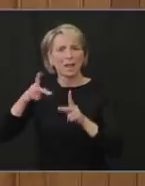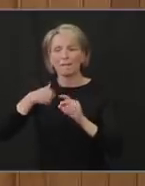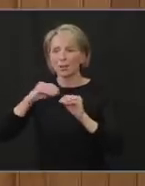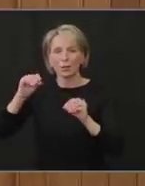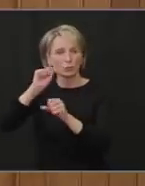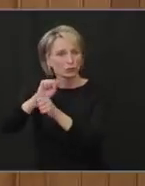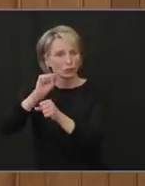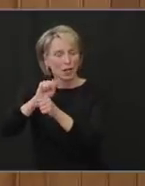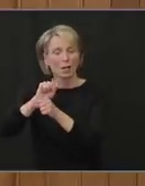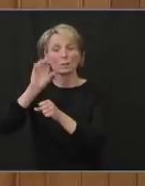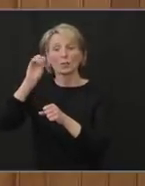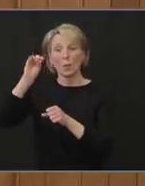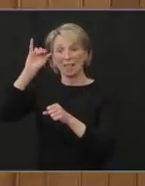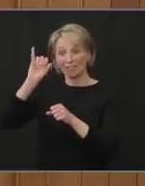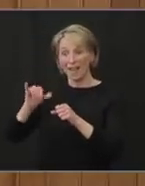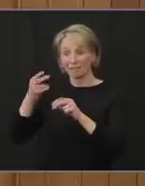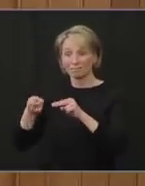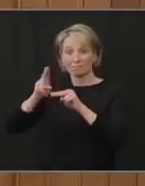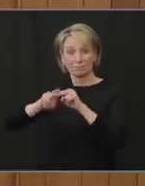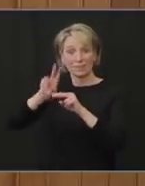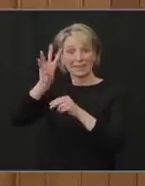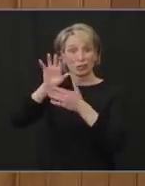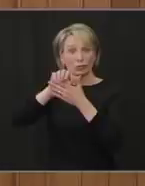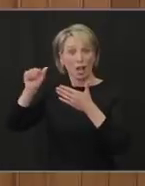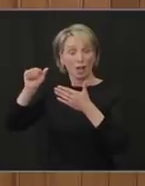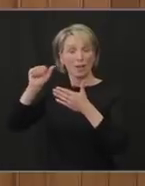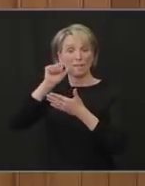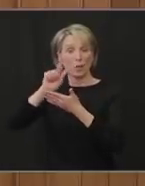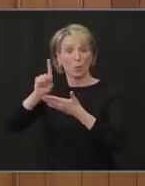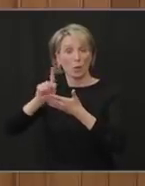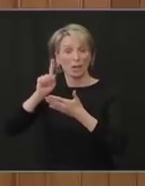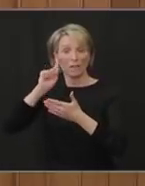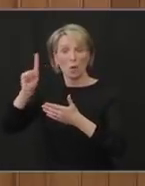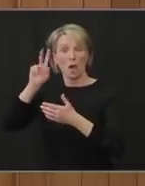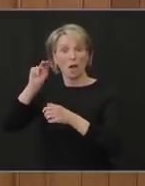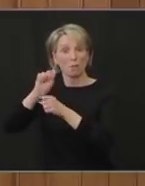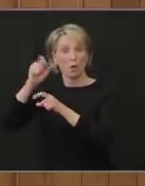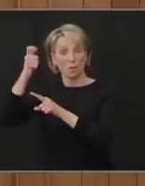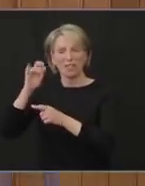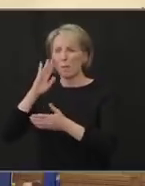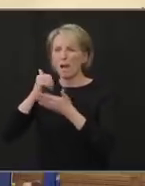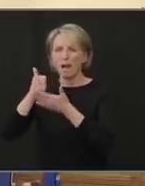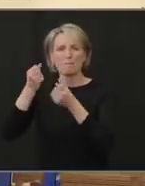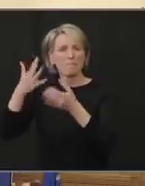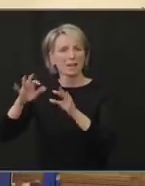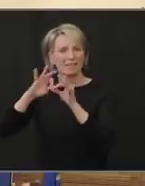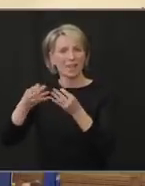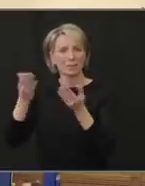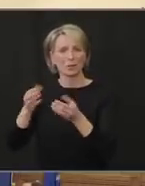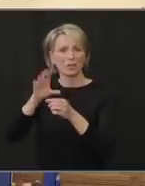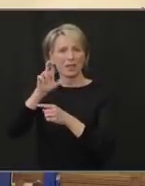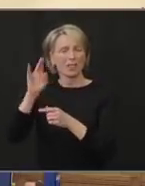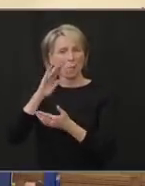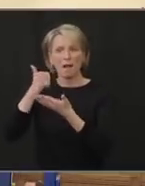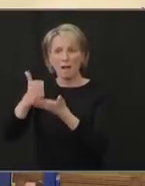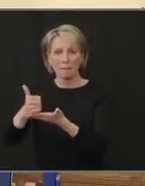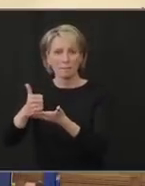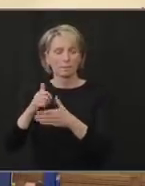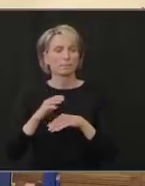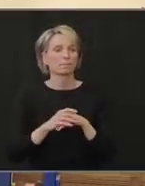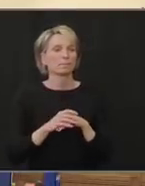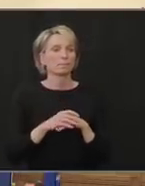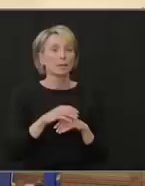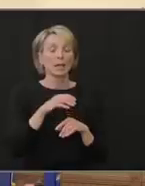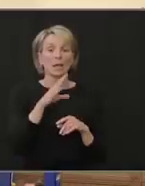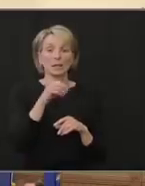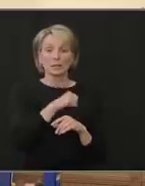$600 per week in unemployment benefits to a lot of families in Connecticut. Hey, let me just... And I think the better question really is, will